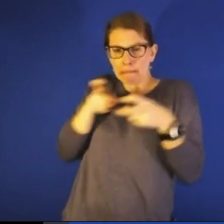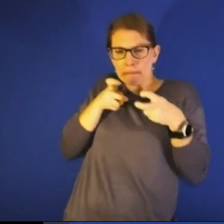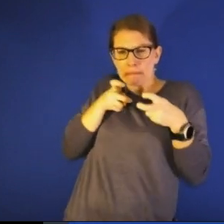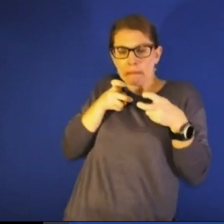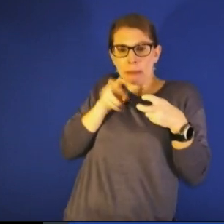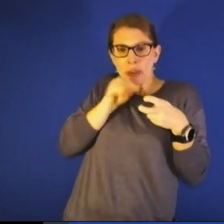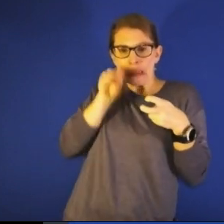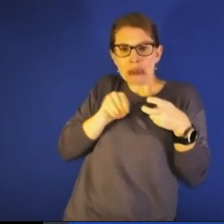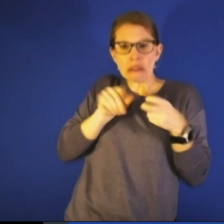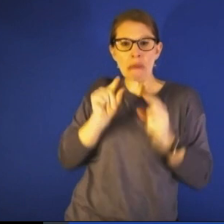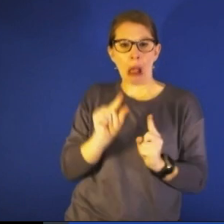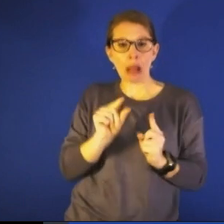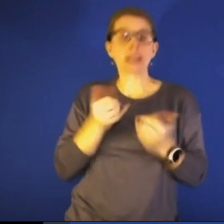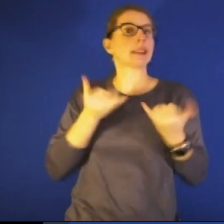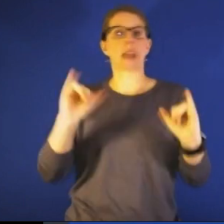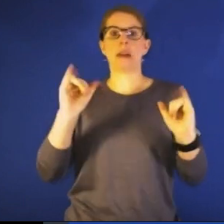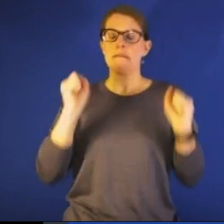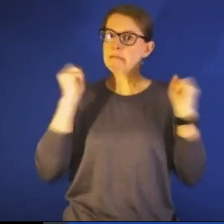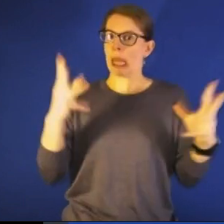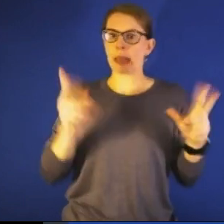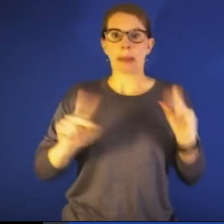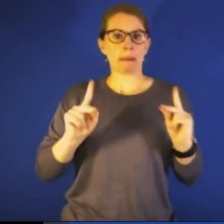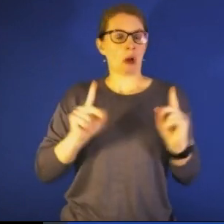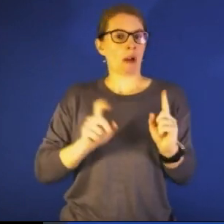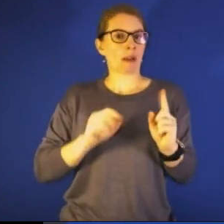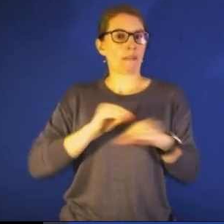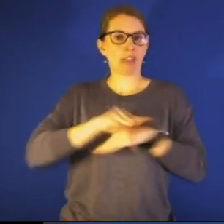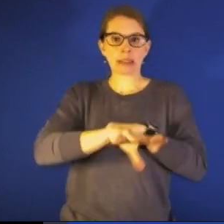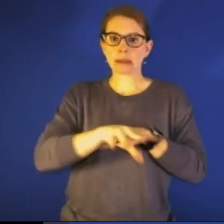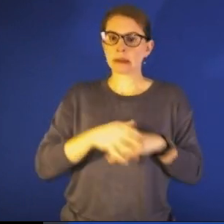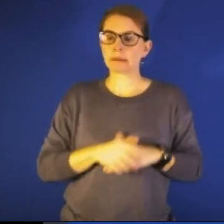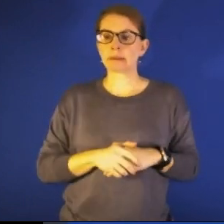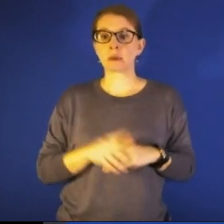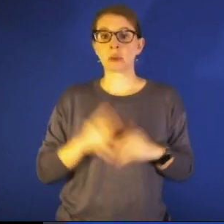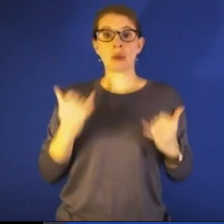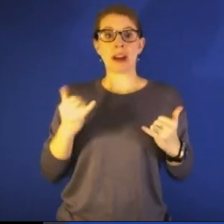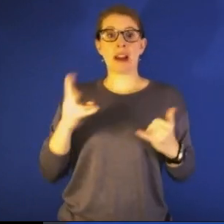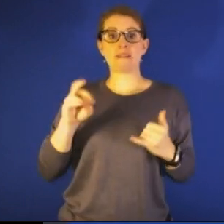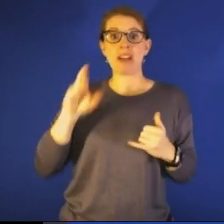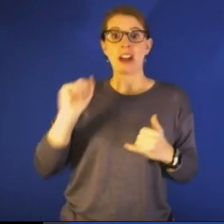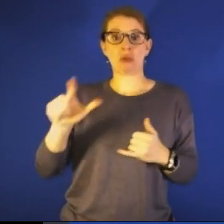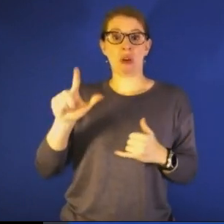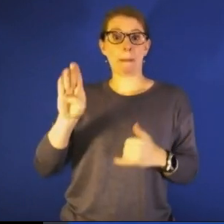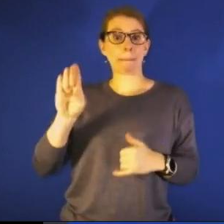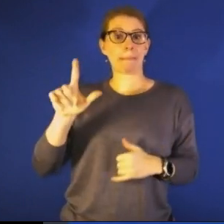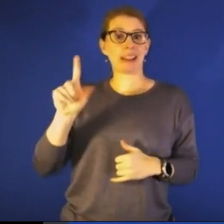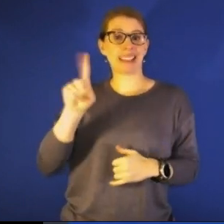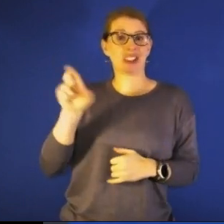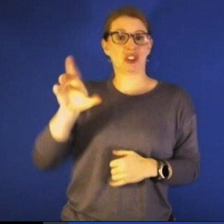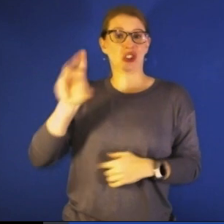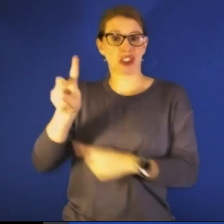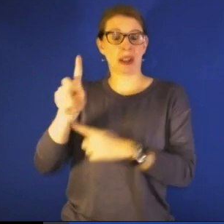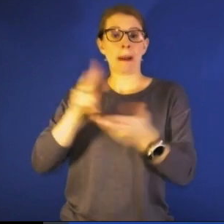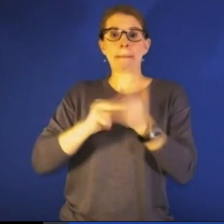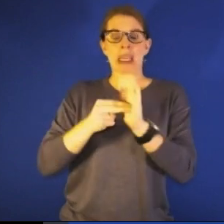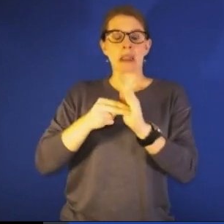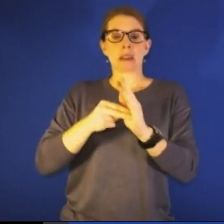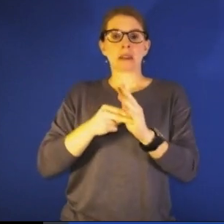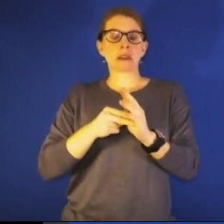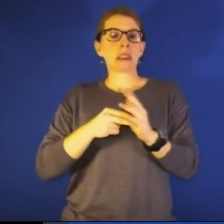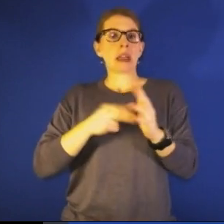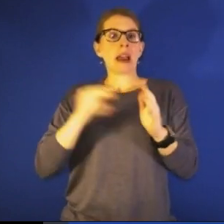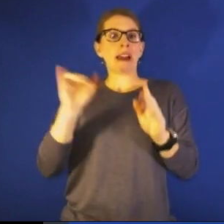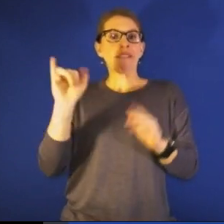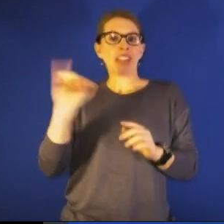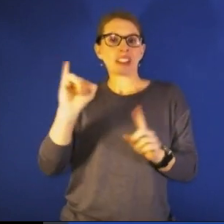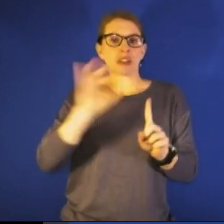with Omicron. It really is right now a viral blizzard because there's a lot of infections, and we haven't